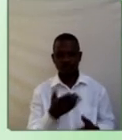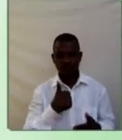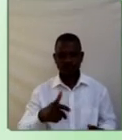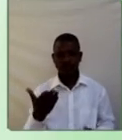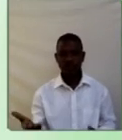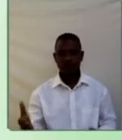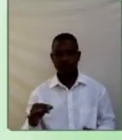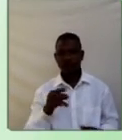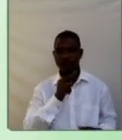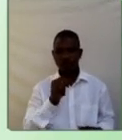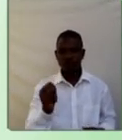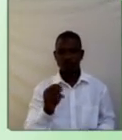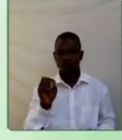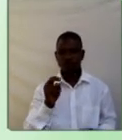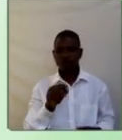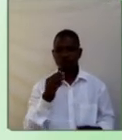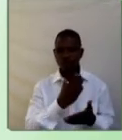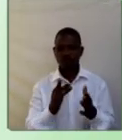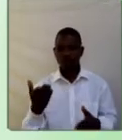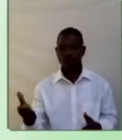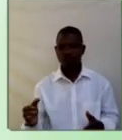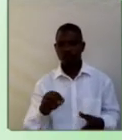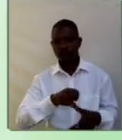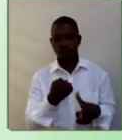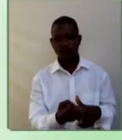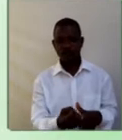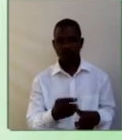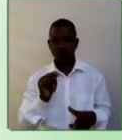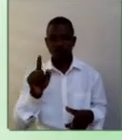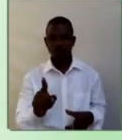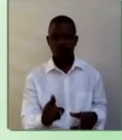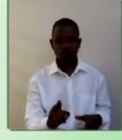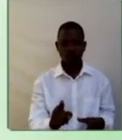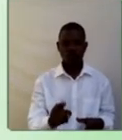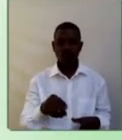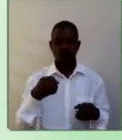anything, none, something, either, no